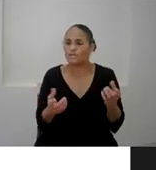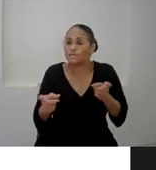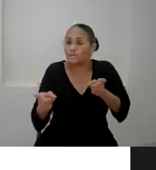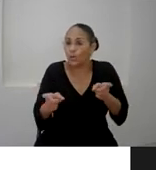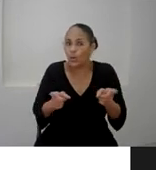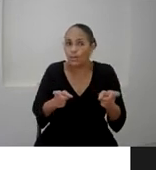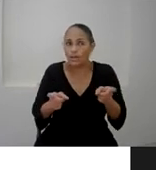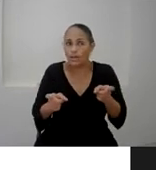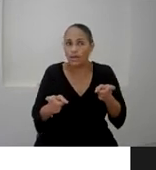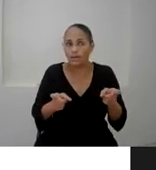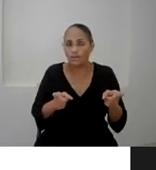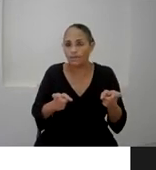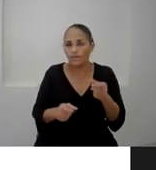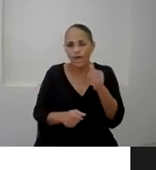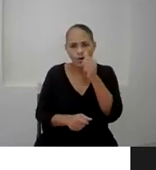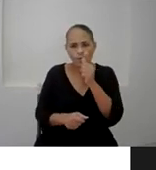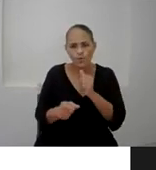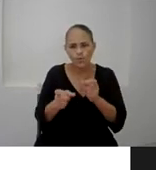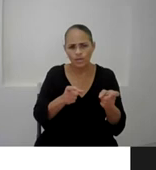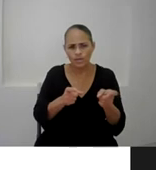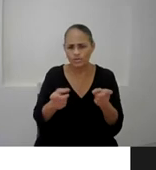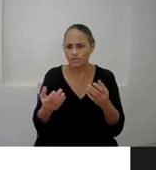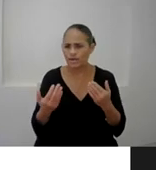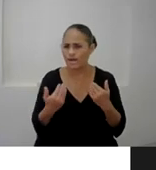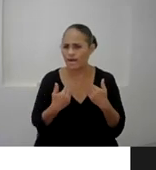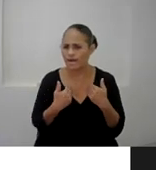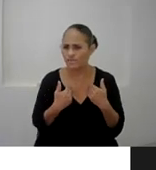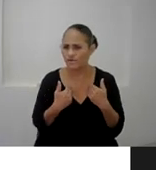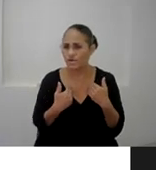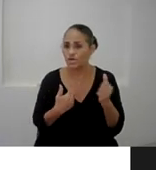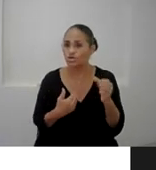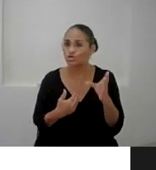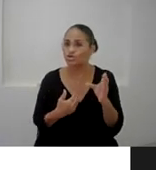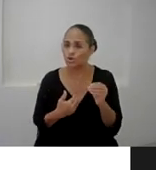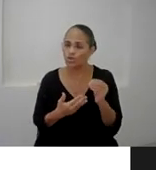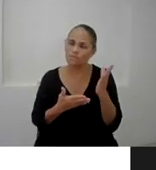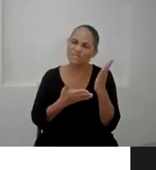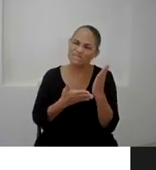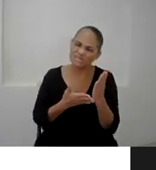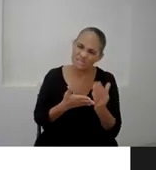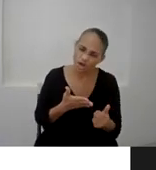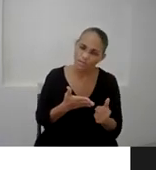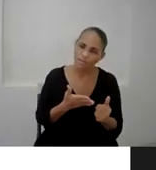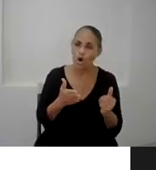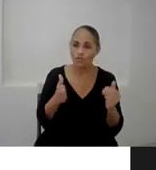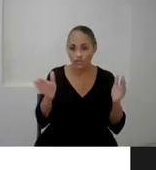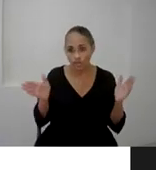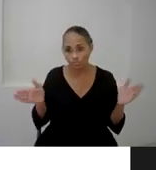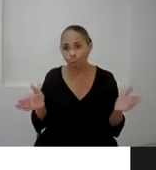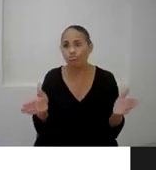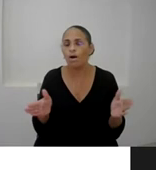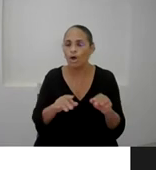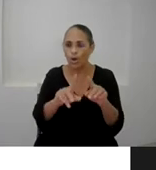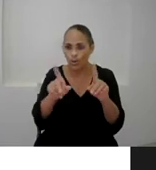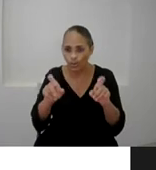mechanisms do they have? So these would be just some of the prompt questions